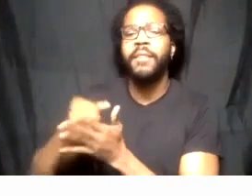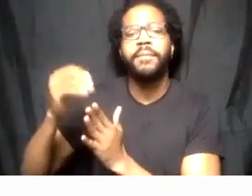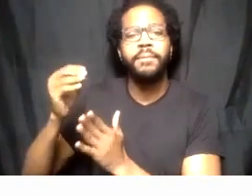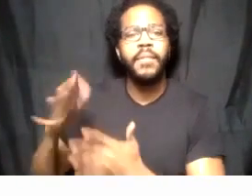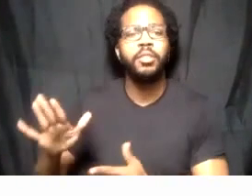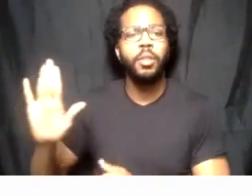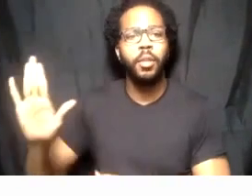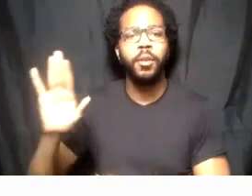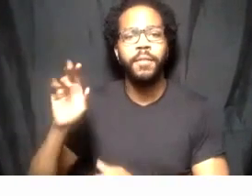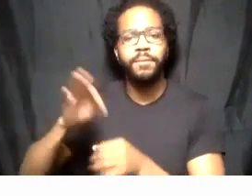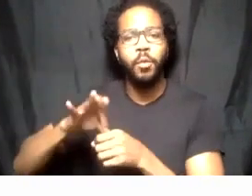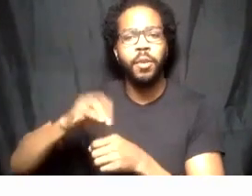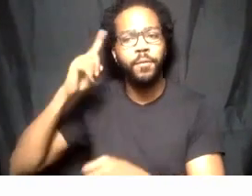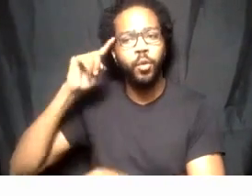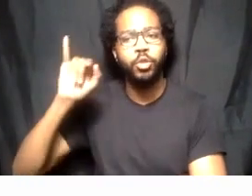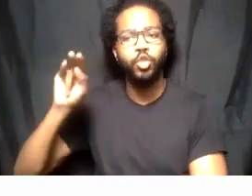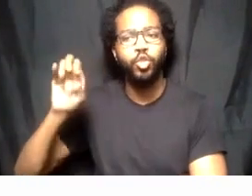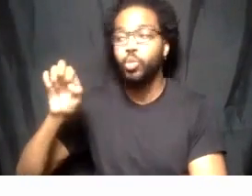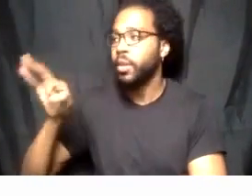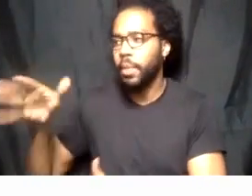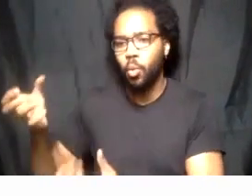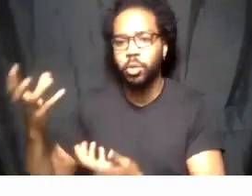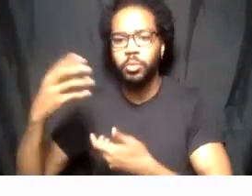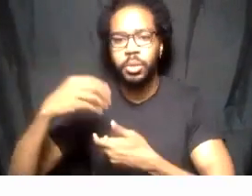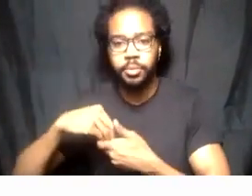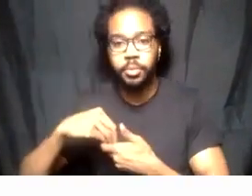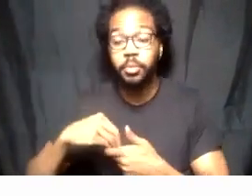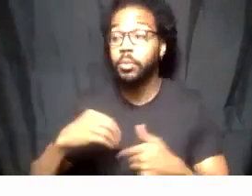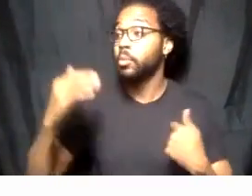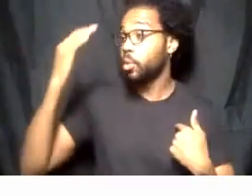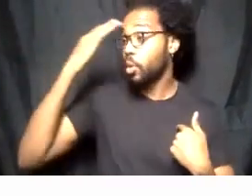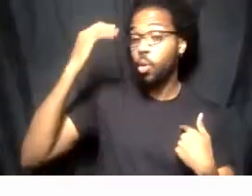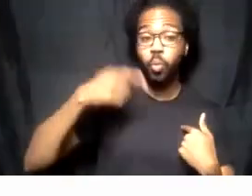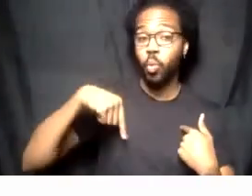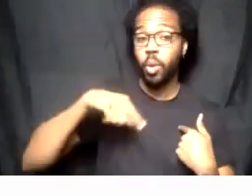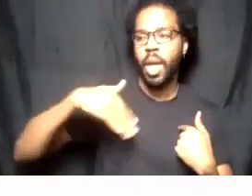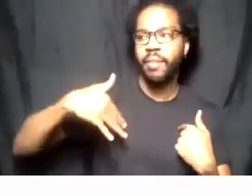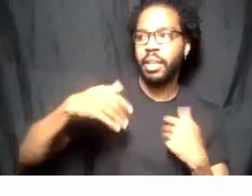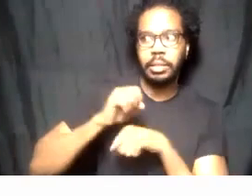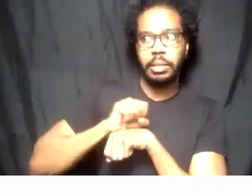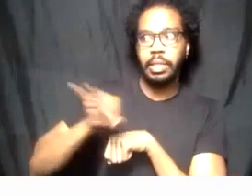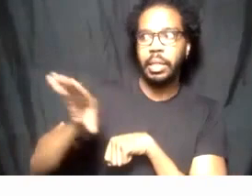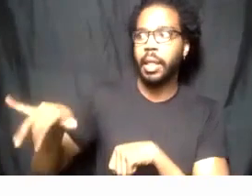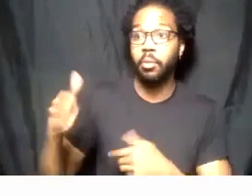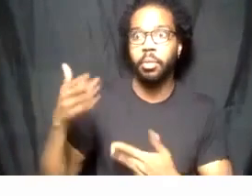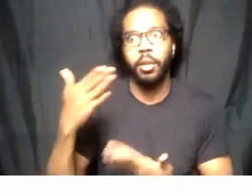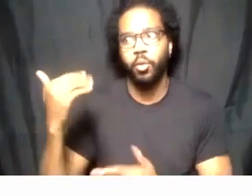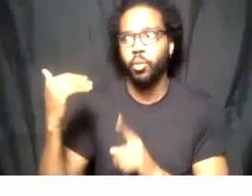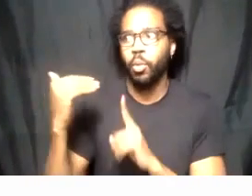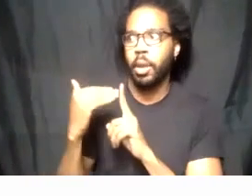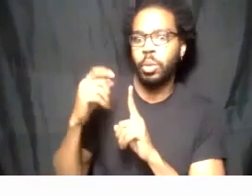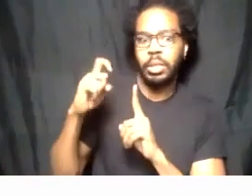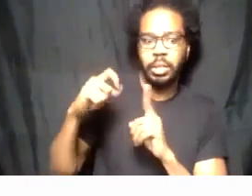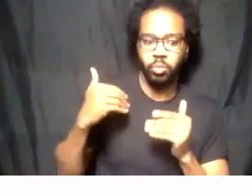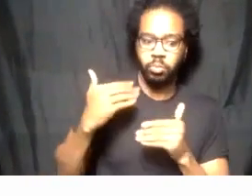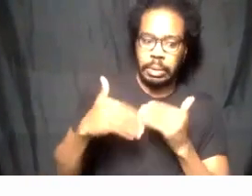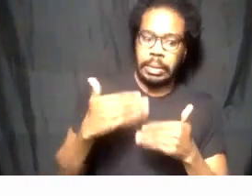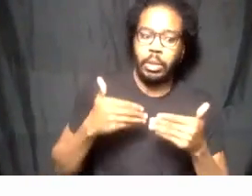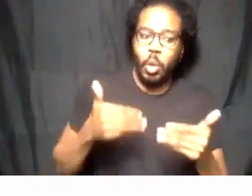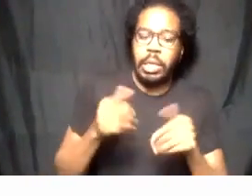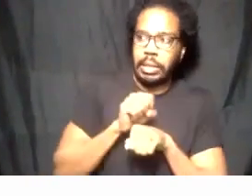primary if they wish to participate? You know, we haven't sent that out yet, and thank you for the reminder because we really do need to send it